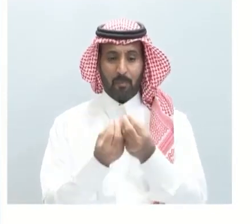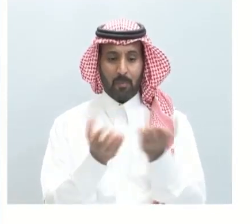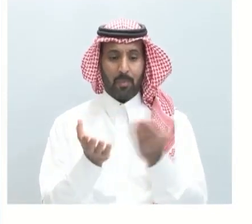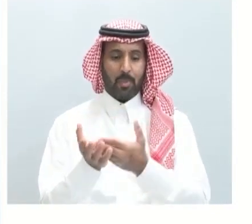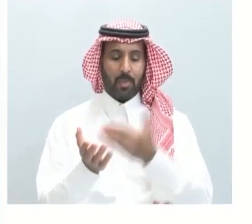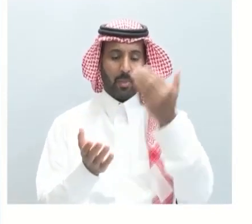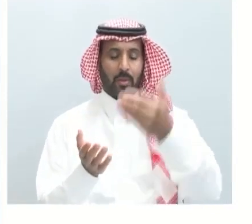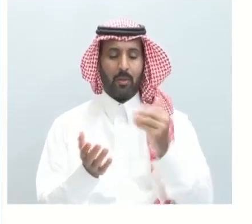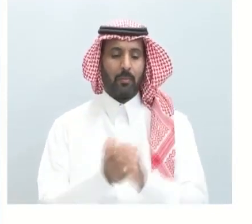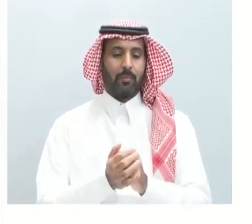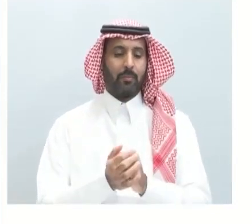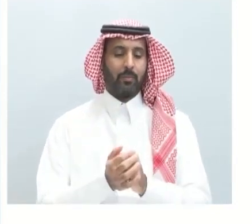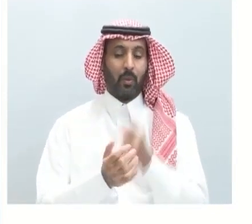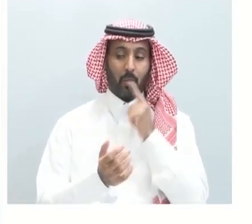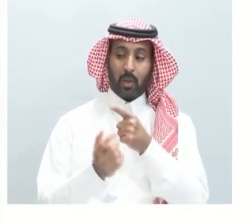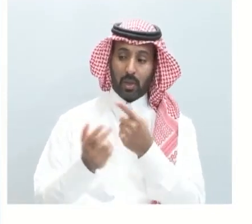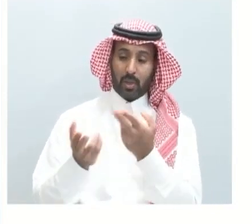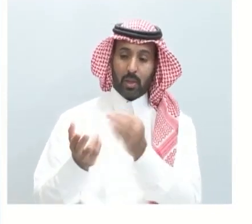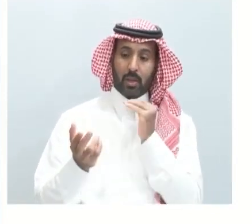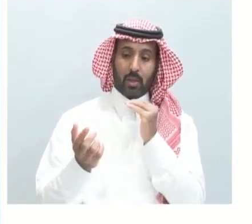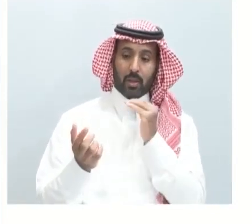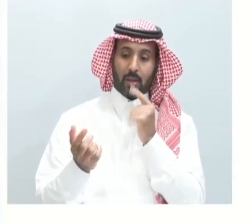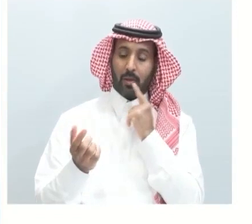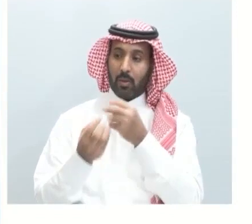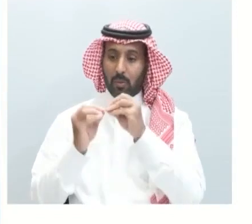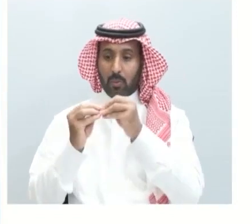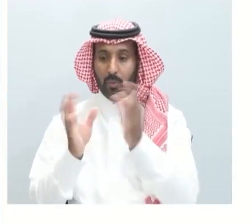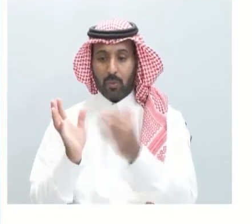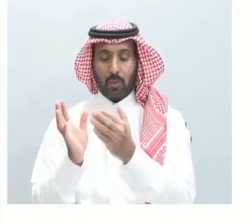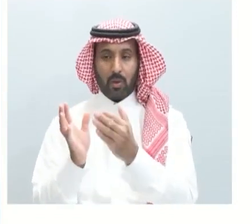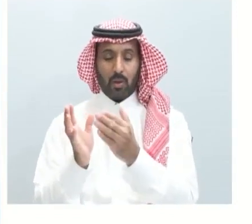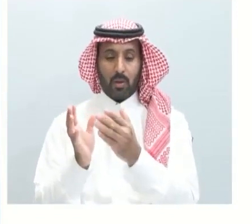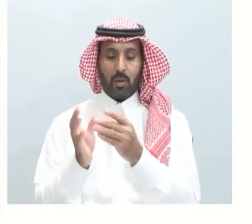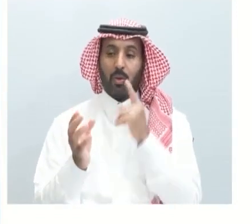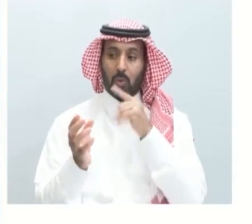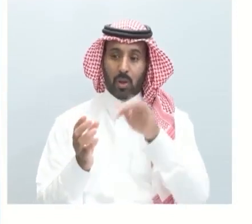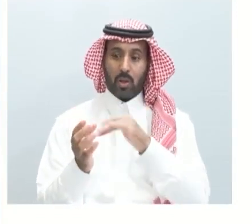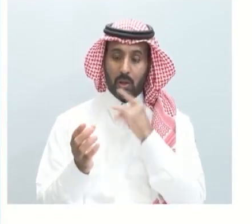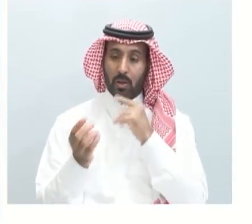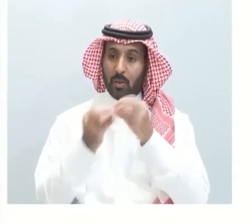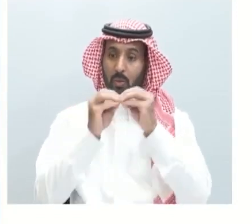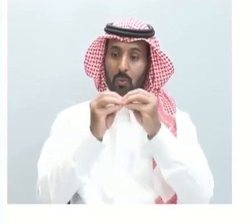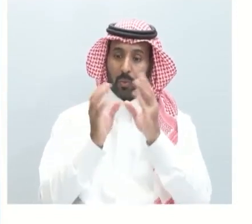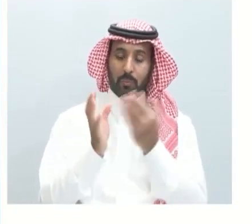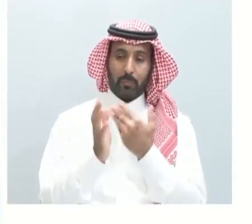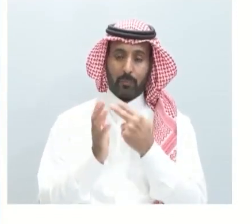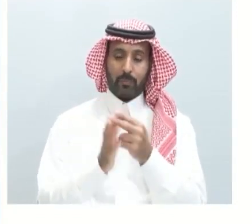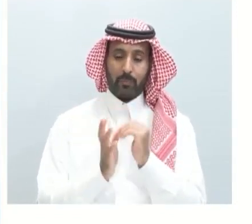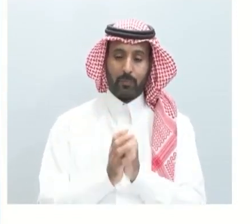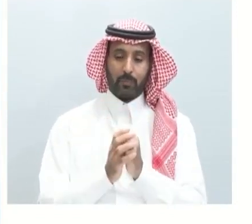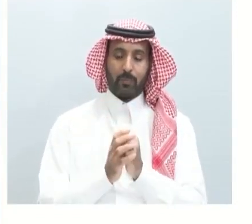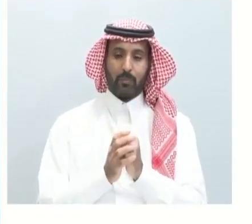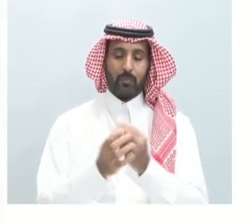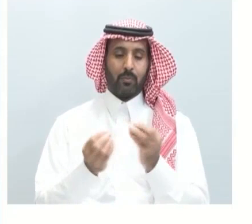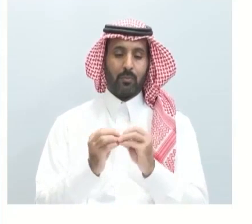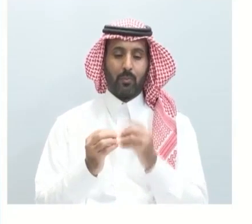by next here we respond color we respond color so the correct proposition